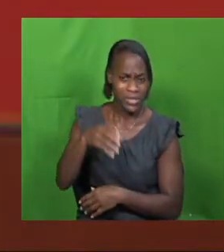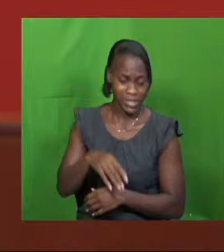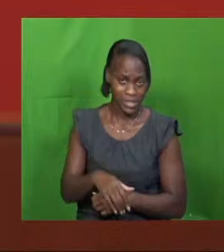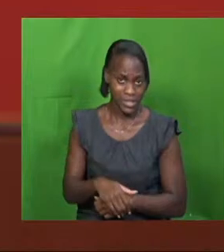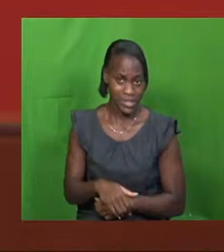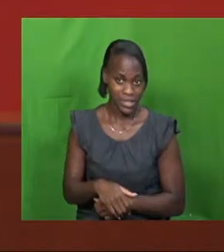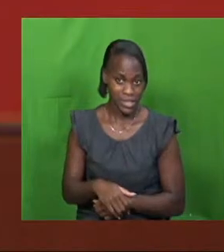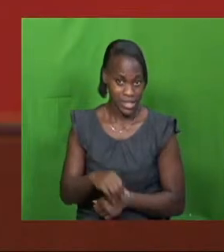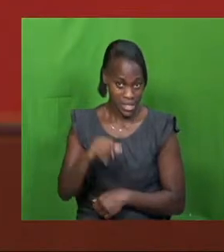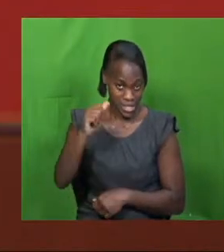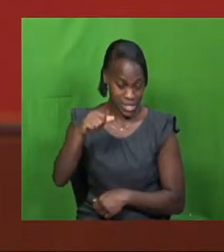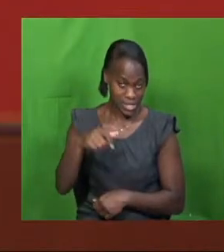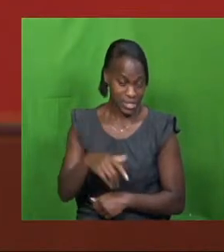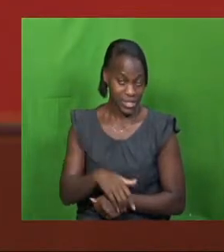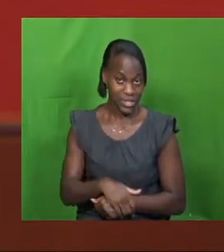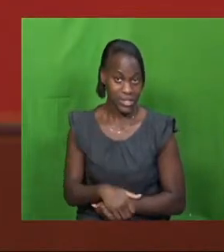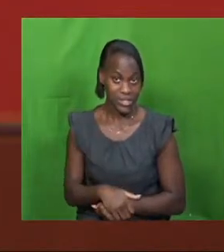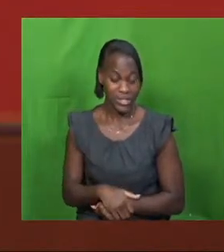Yes.